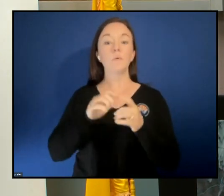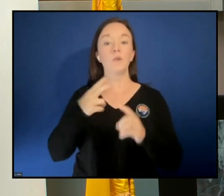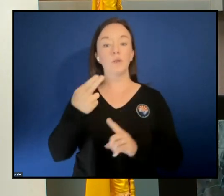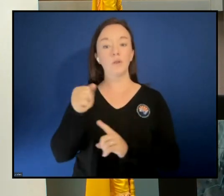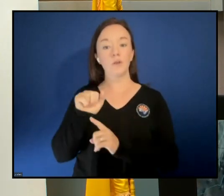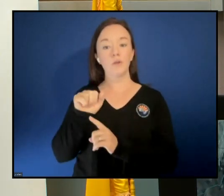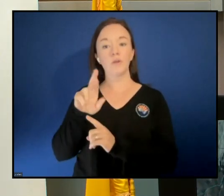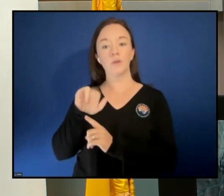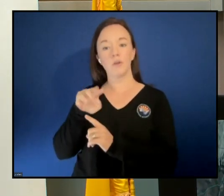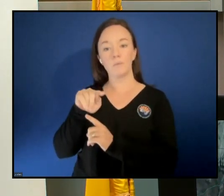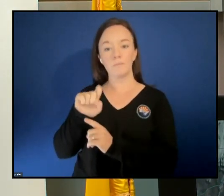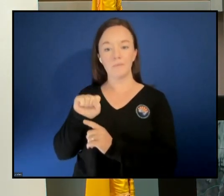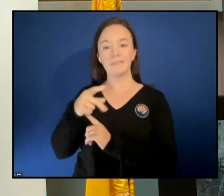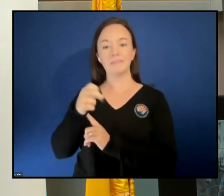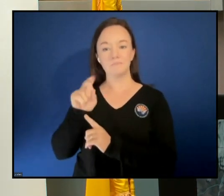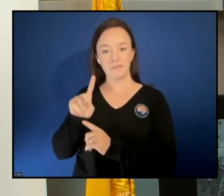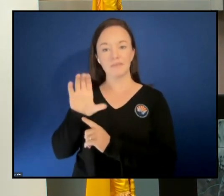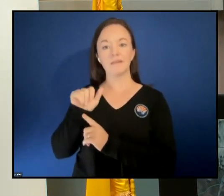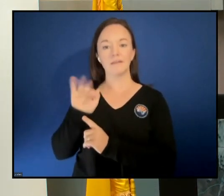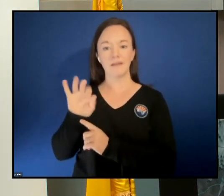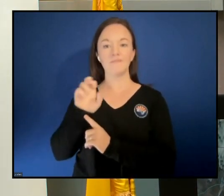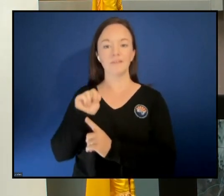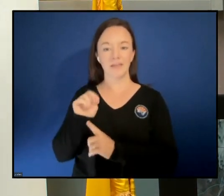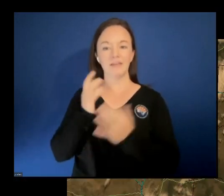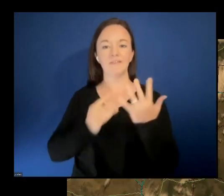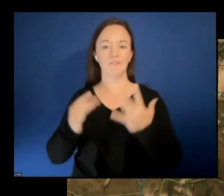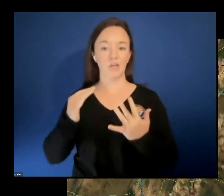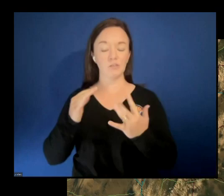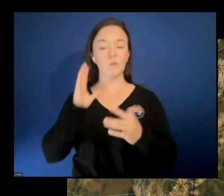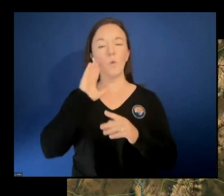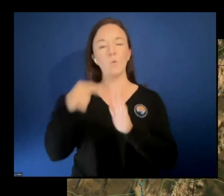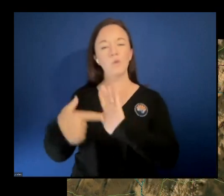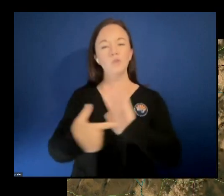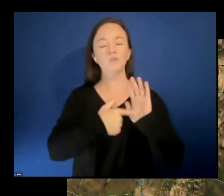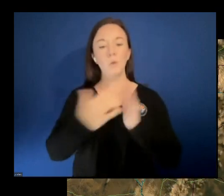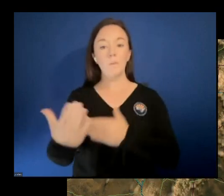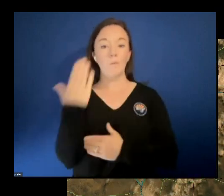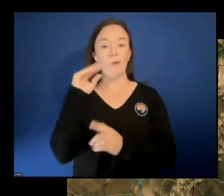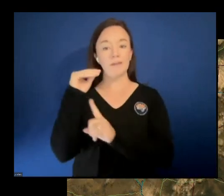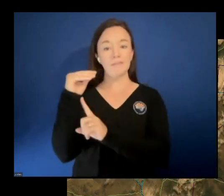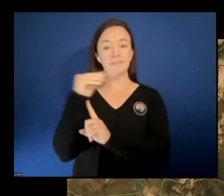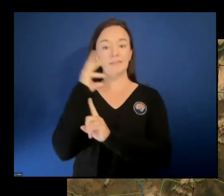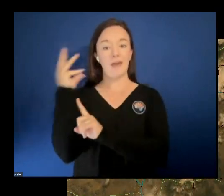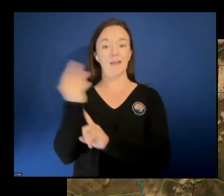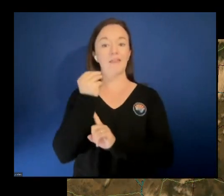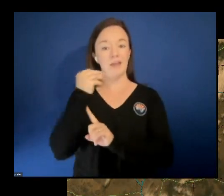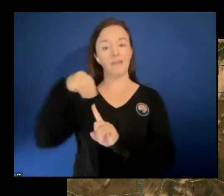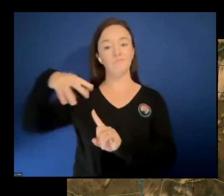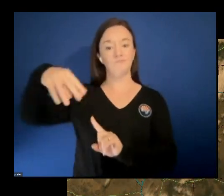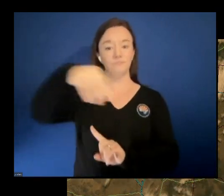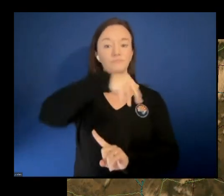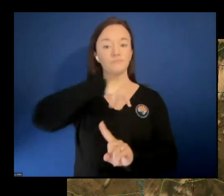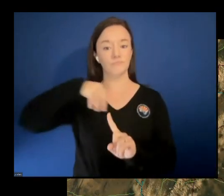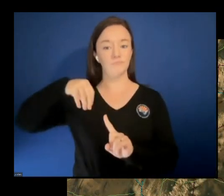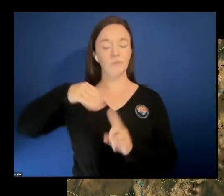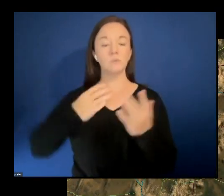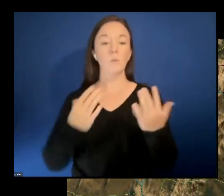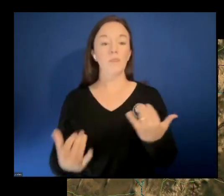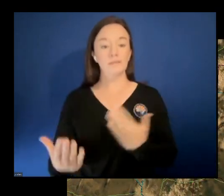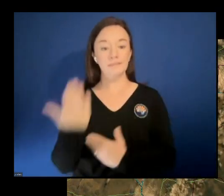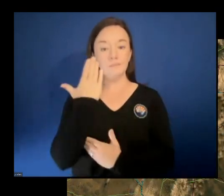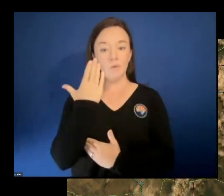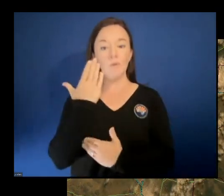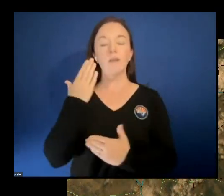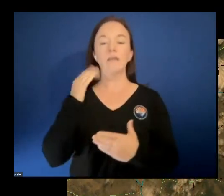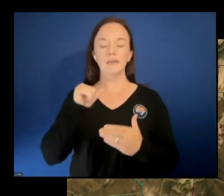And with that, we'll go ahead and show a morning satellite image. So what we're looking at this morning is just the cloud cover, the visible satellite,